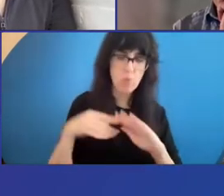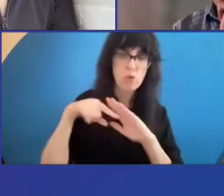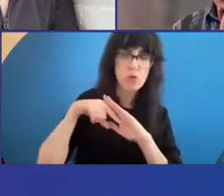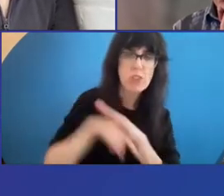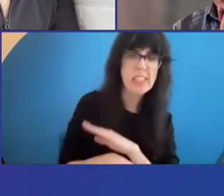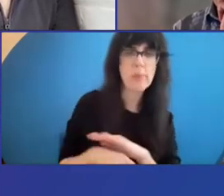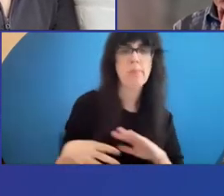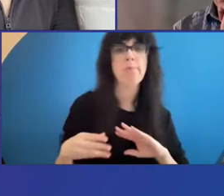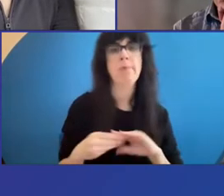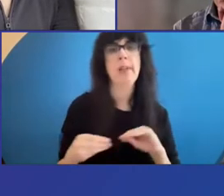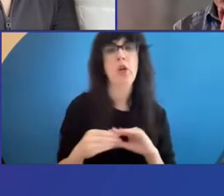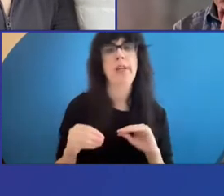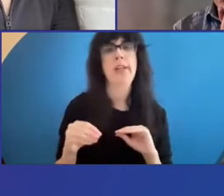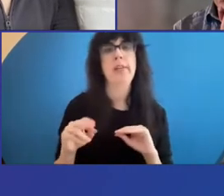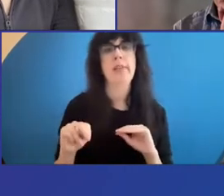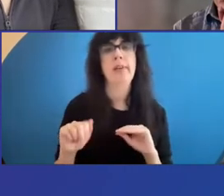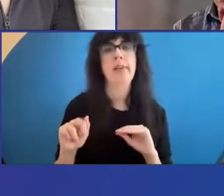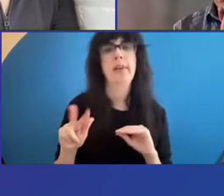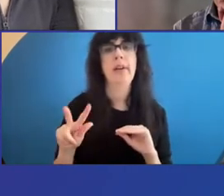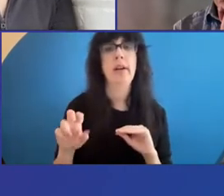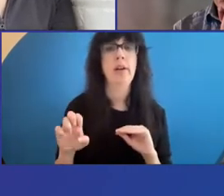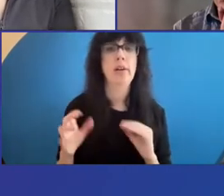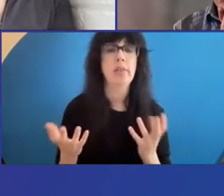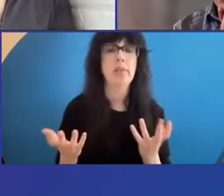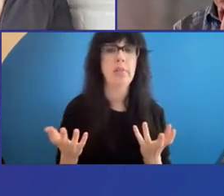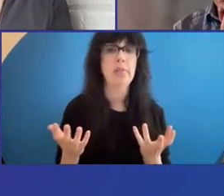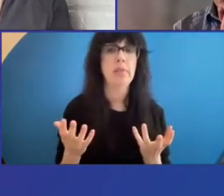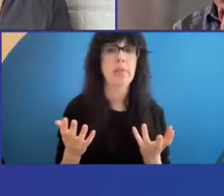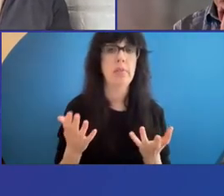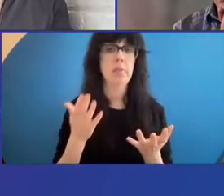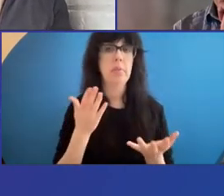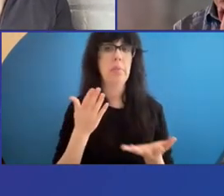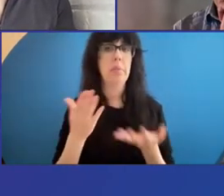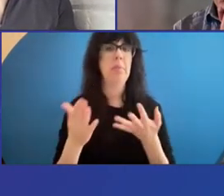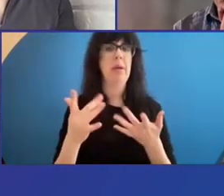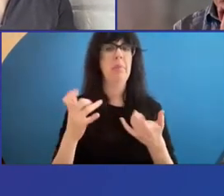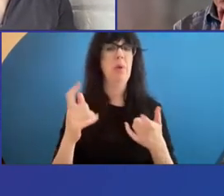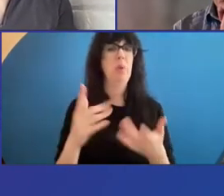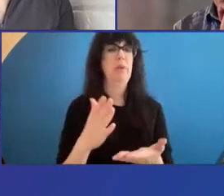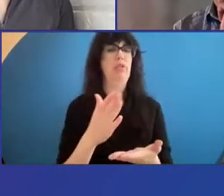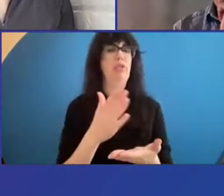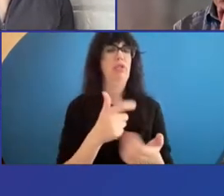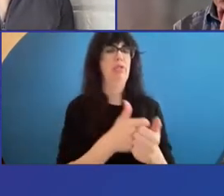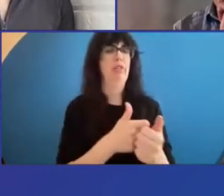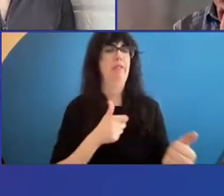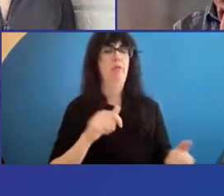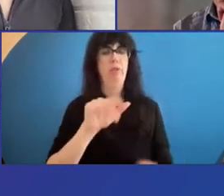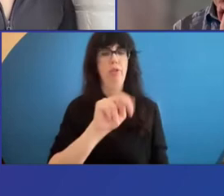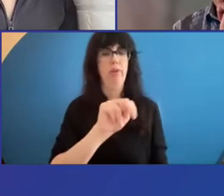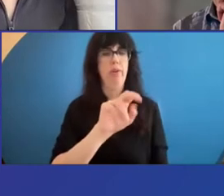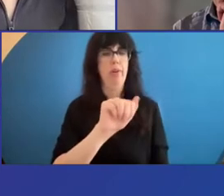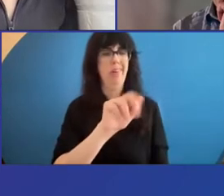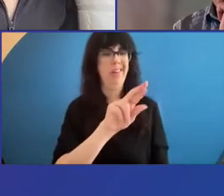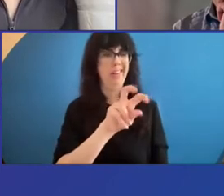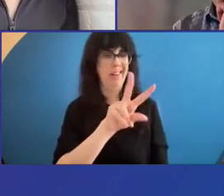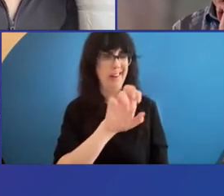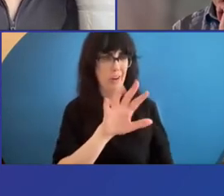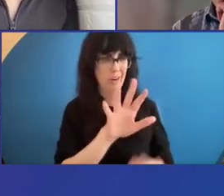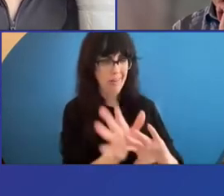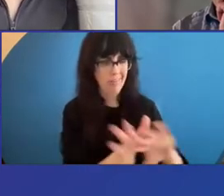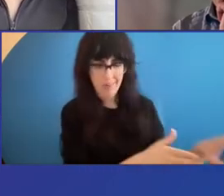And maybe we even need to step away from the word narrative and just talk about how is embodiment getting us